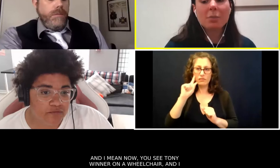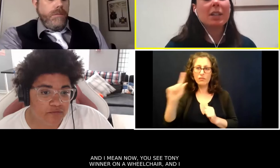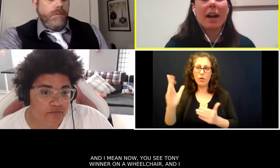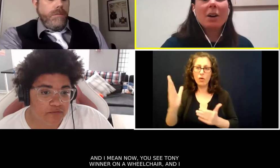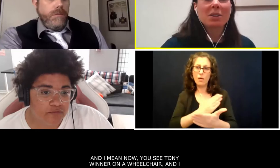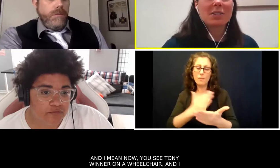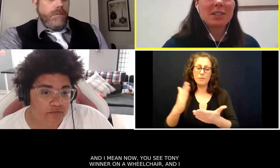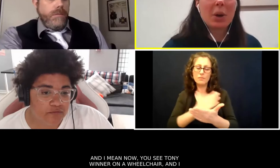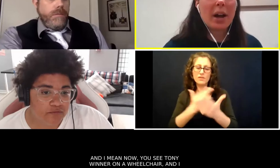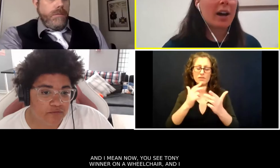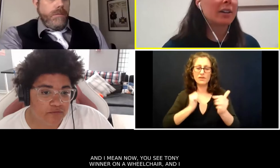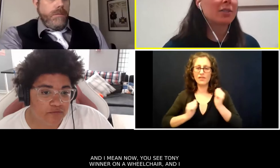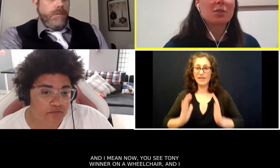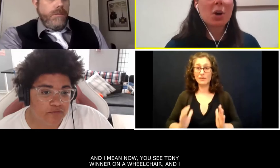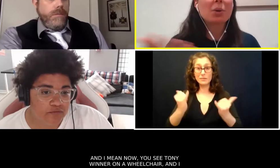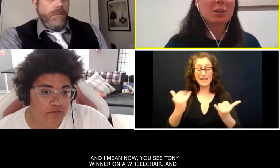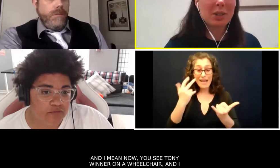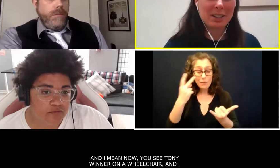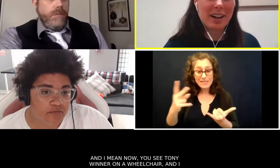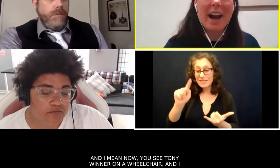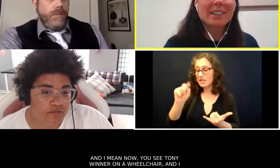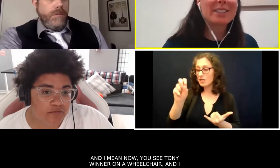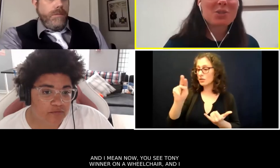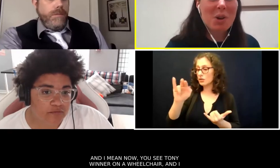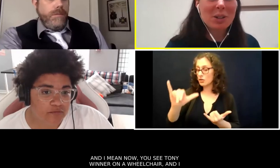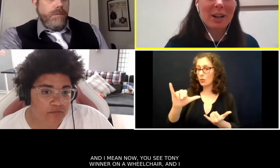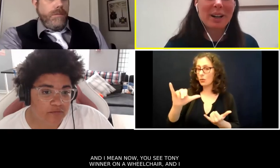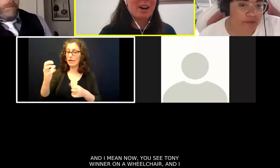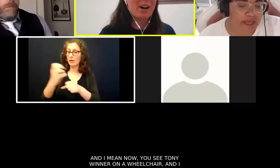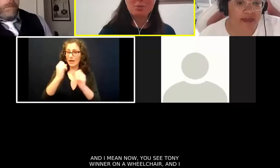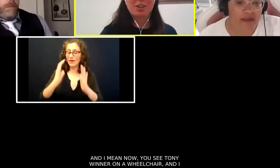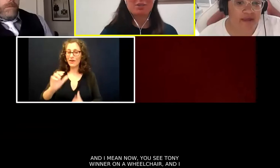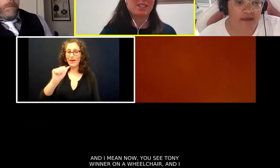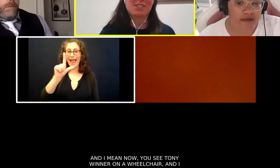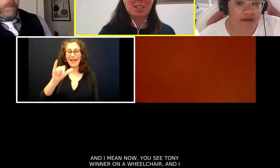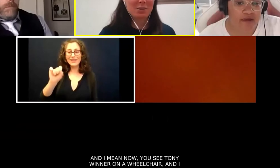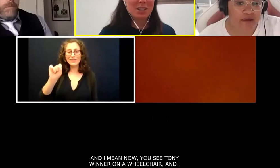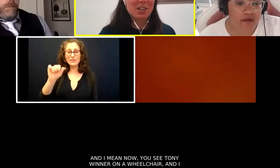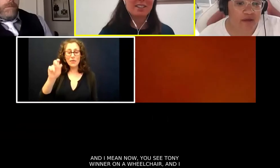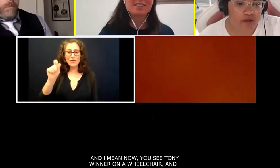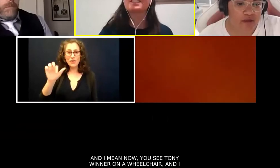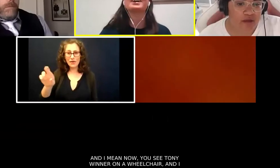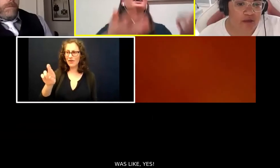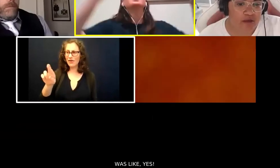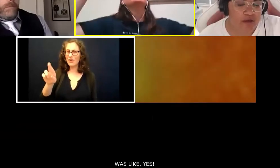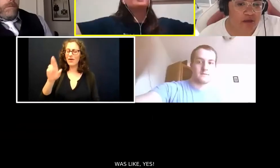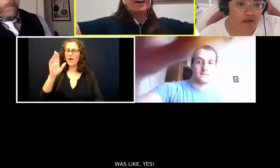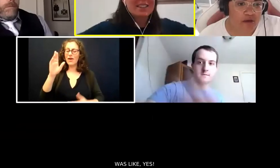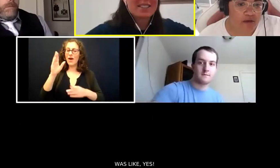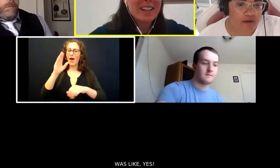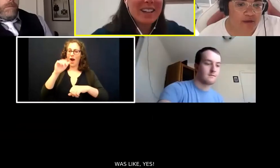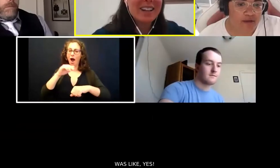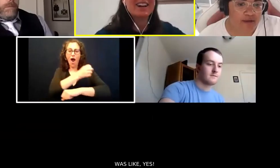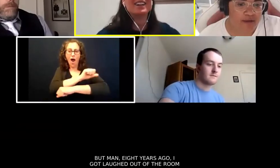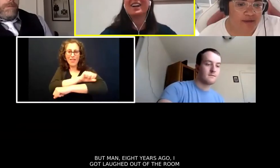And I mean, now you see, Tony winner Ali Stroker on the Broadway stage in a wheelchair, and it's like,